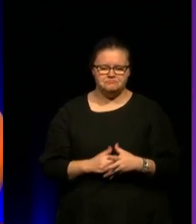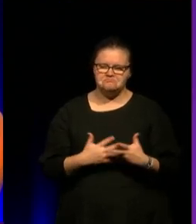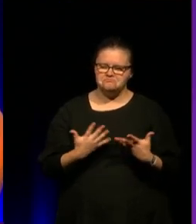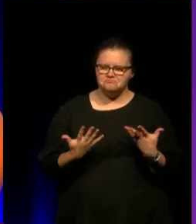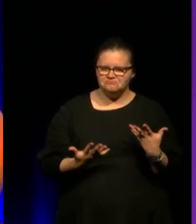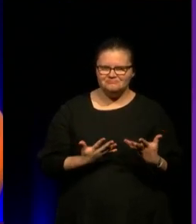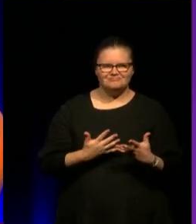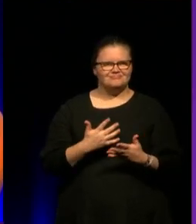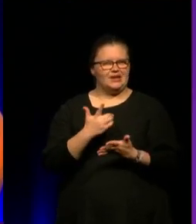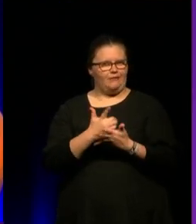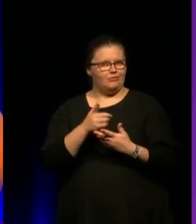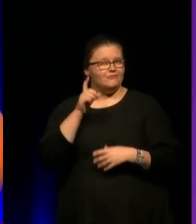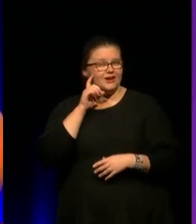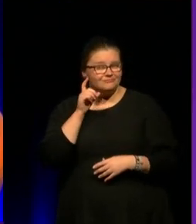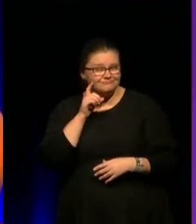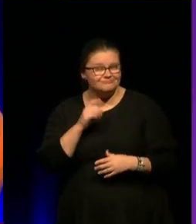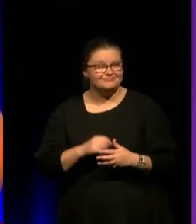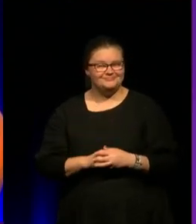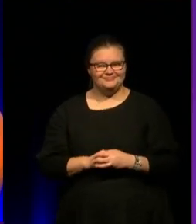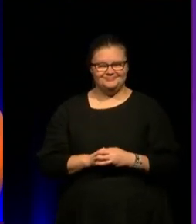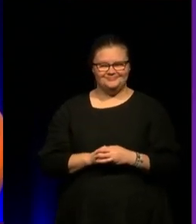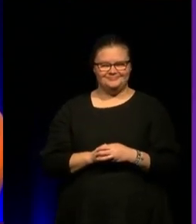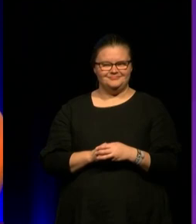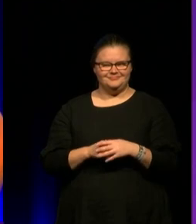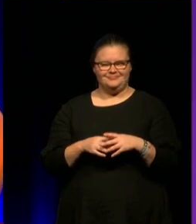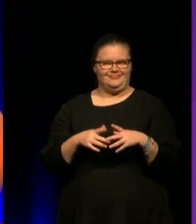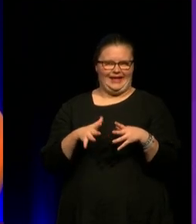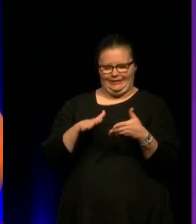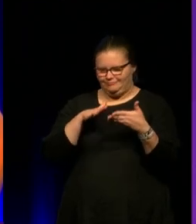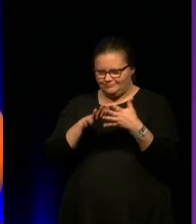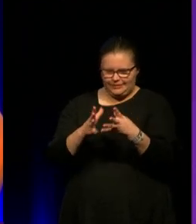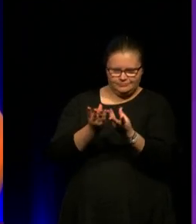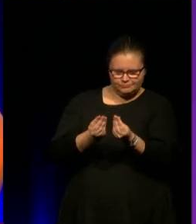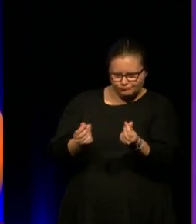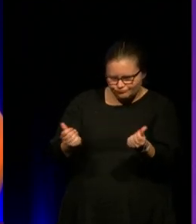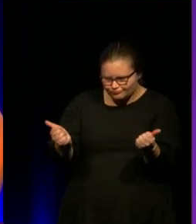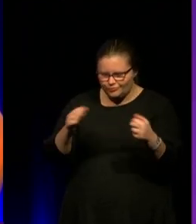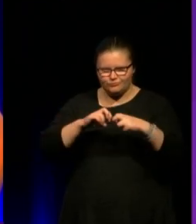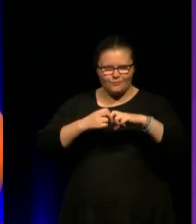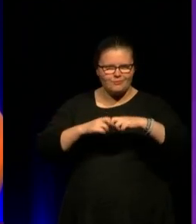And we have a lot of fun and we cut to the chase and deal with our problems. Mm.